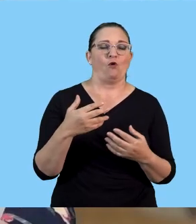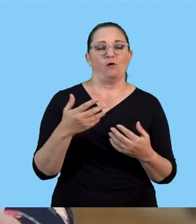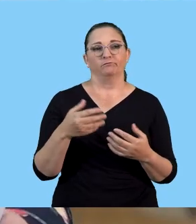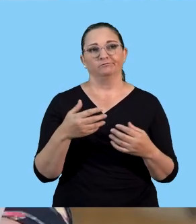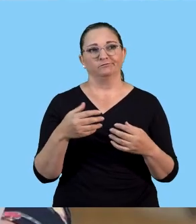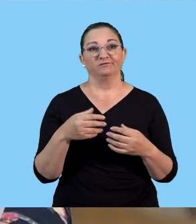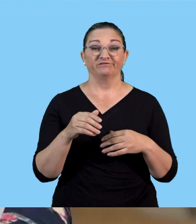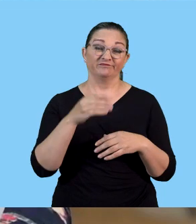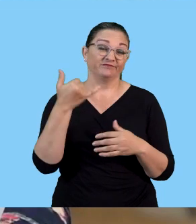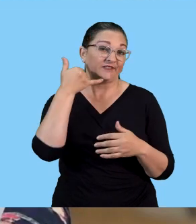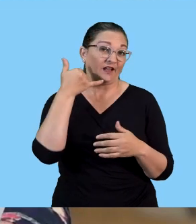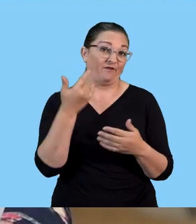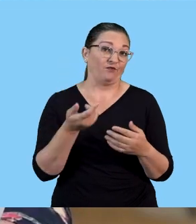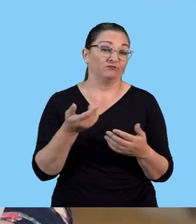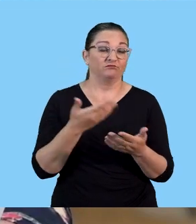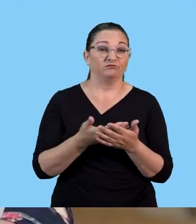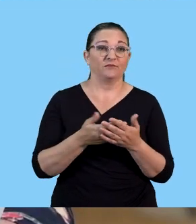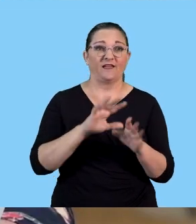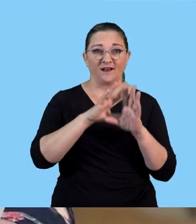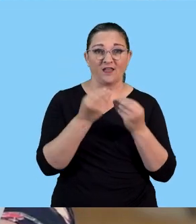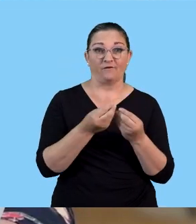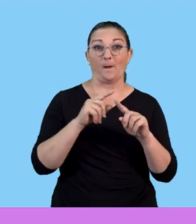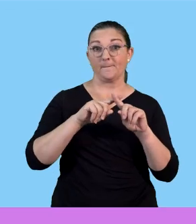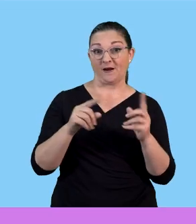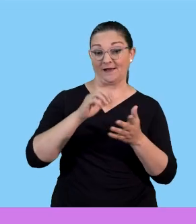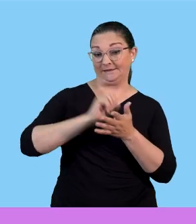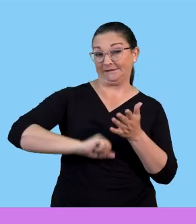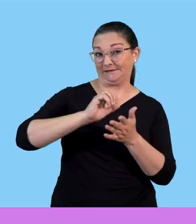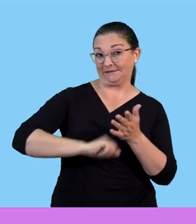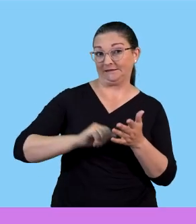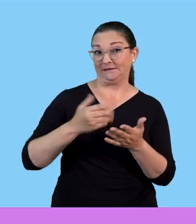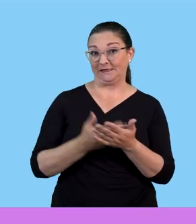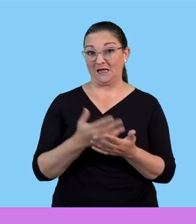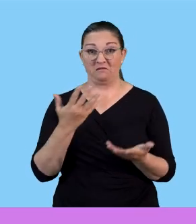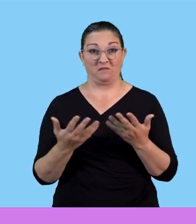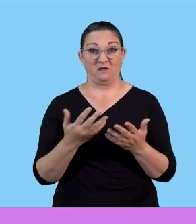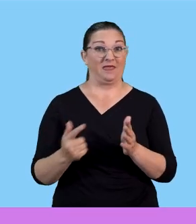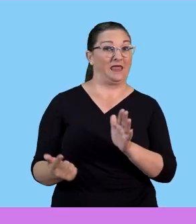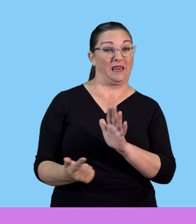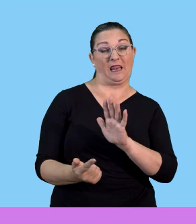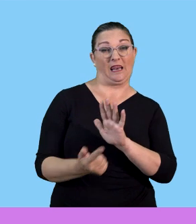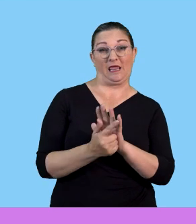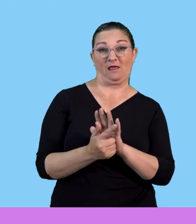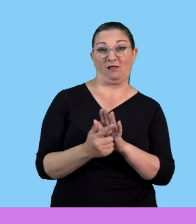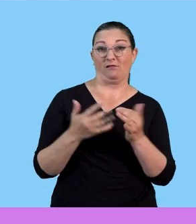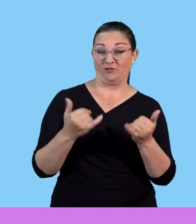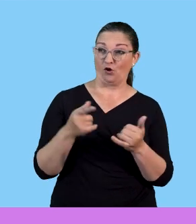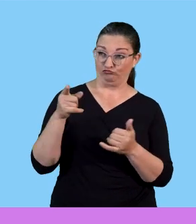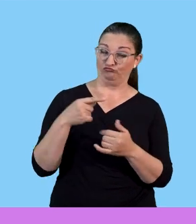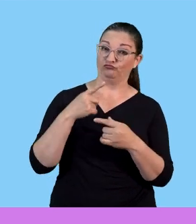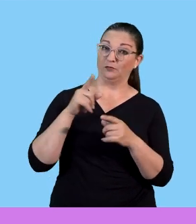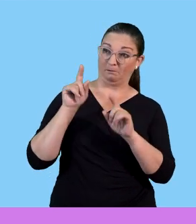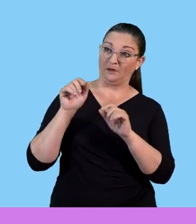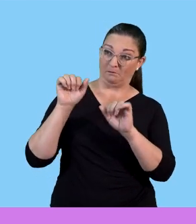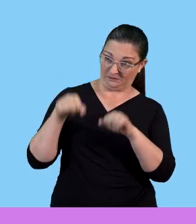even a telephone allowance. The deductions can be any legal approved deduction that you